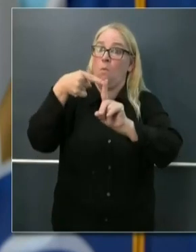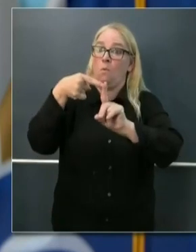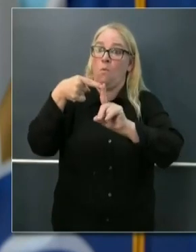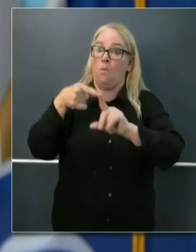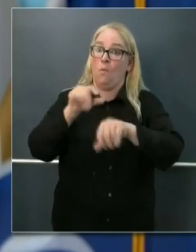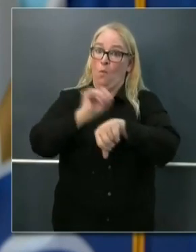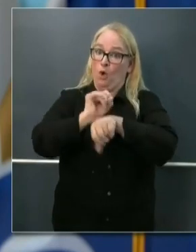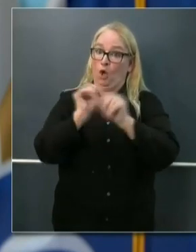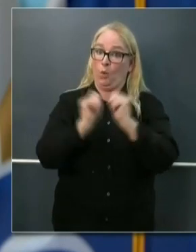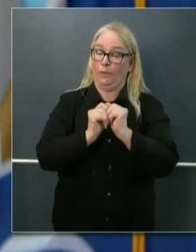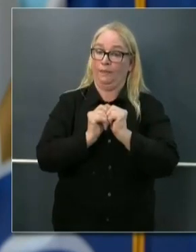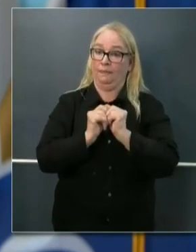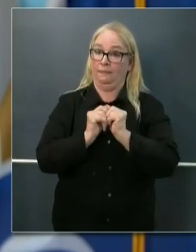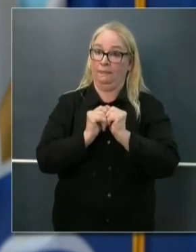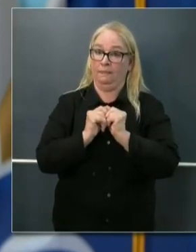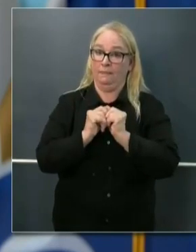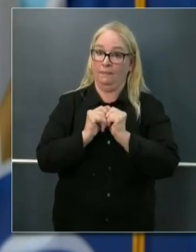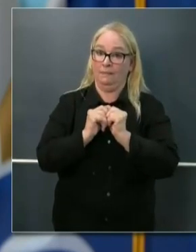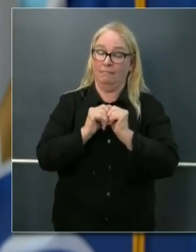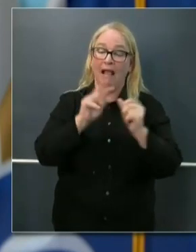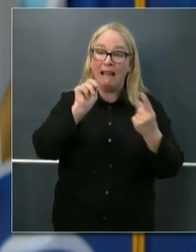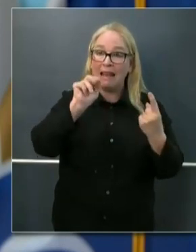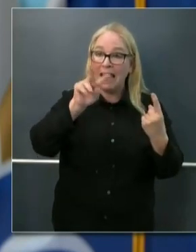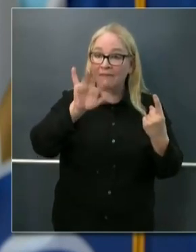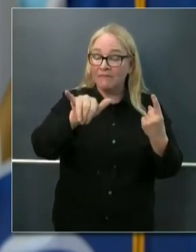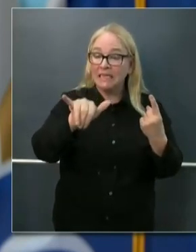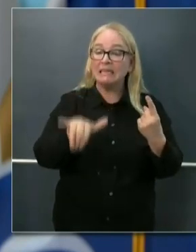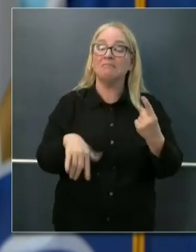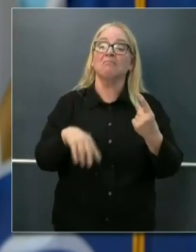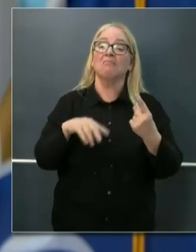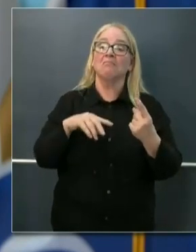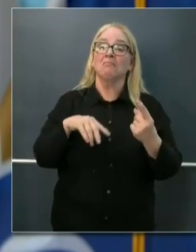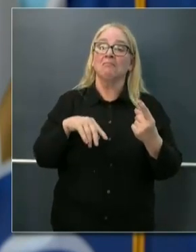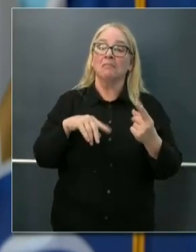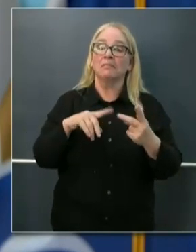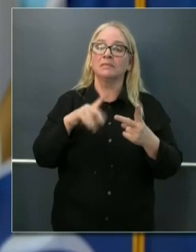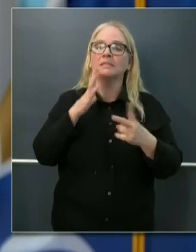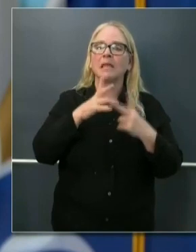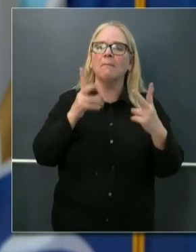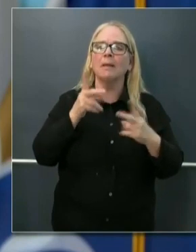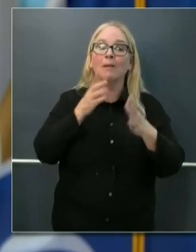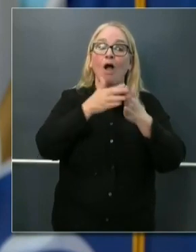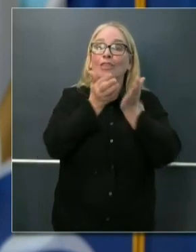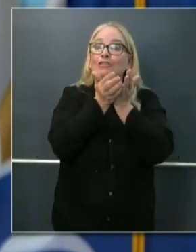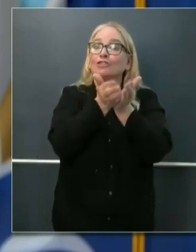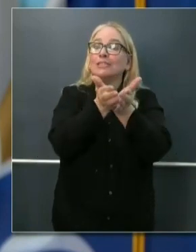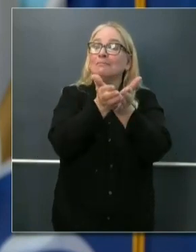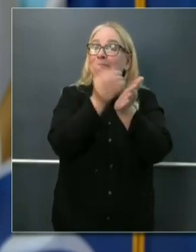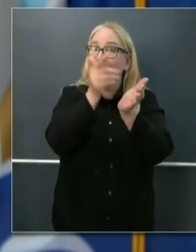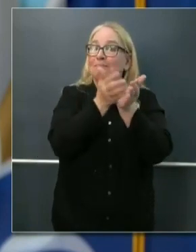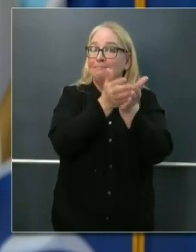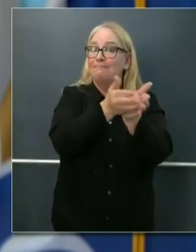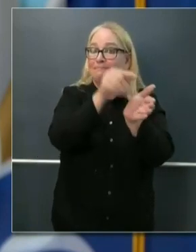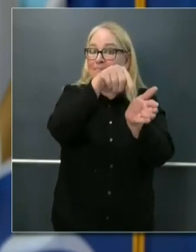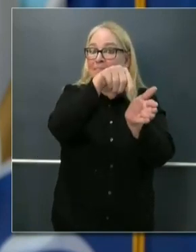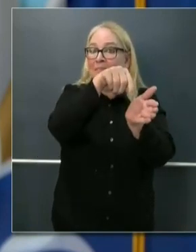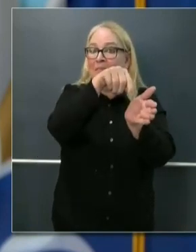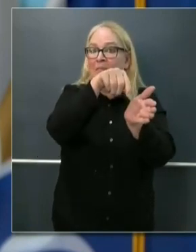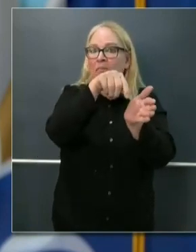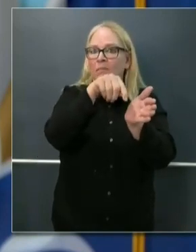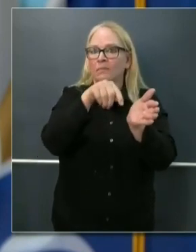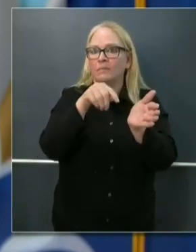the Navy, the USNS, and some of the personnel on that ship to also come into the community